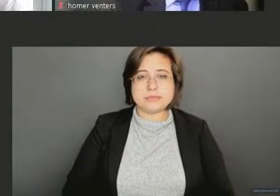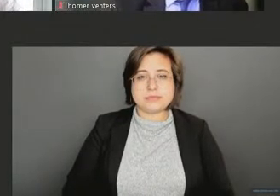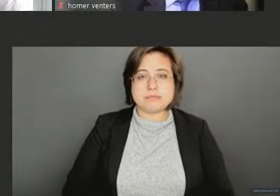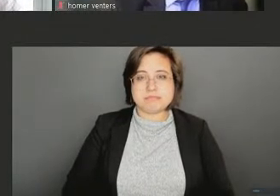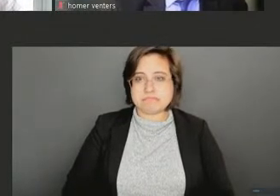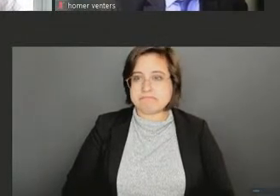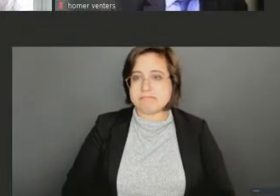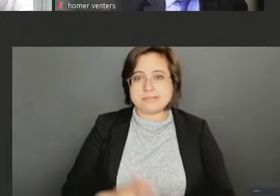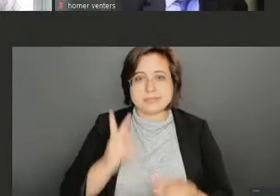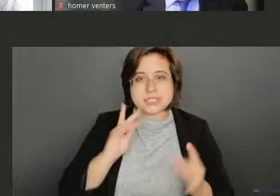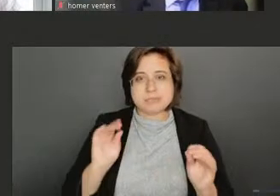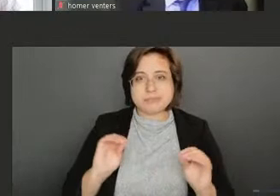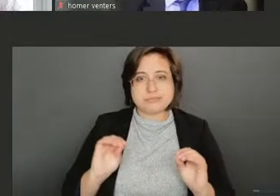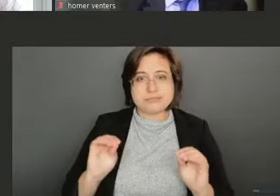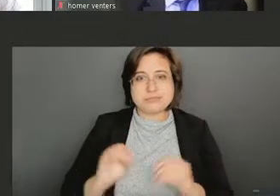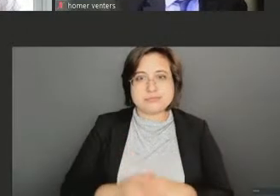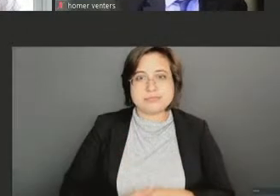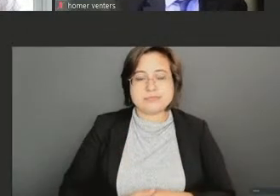Seeing none.